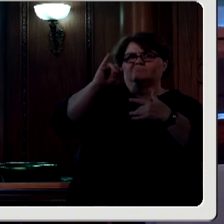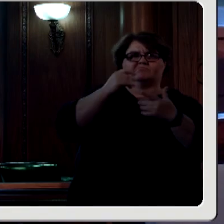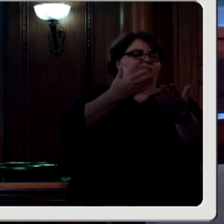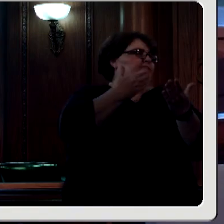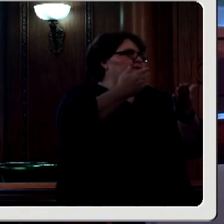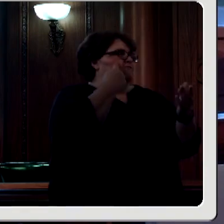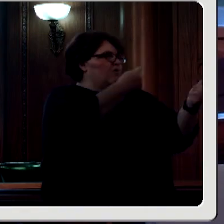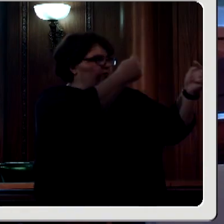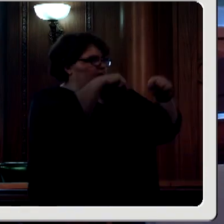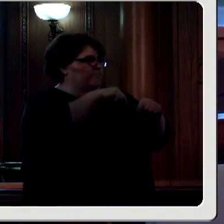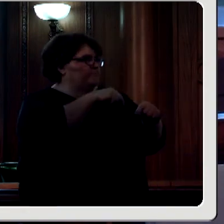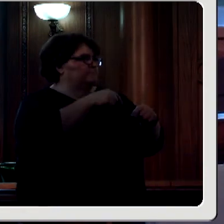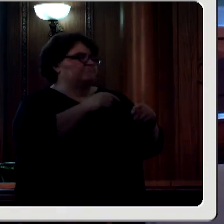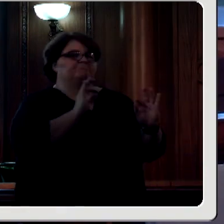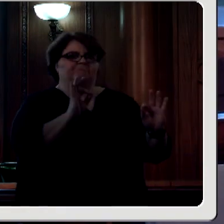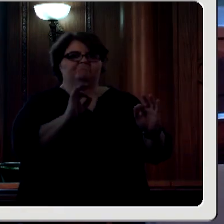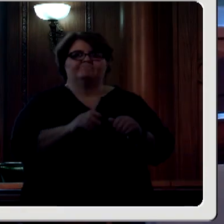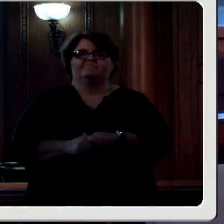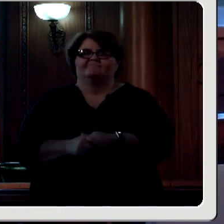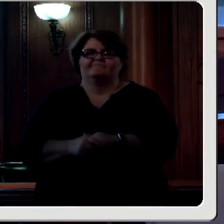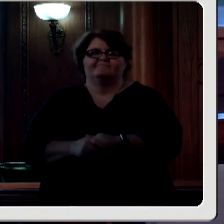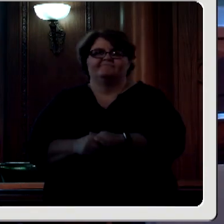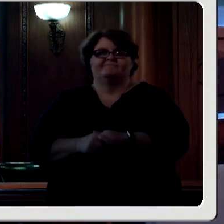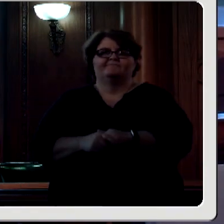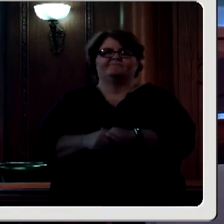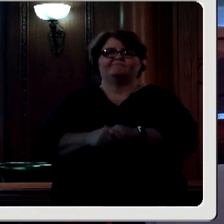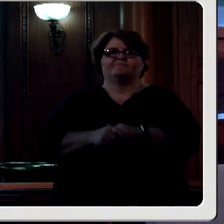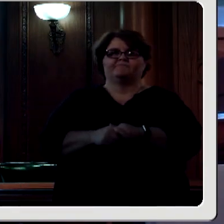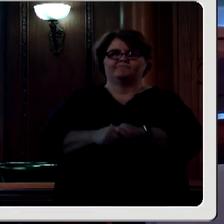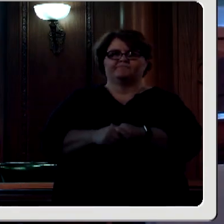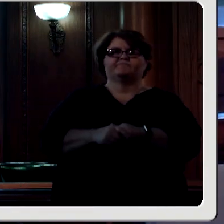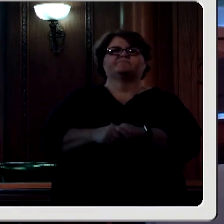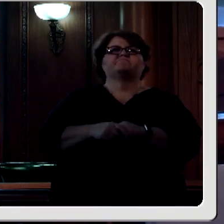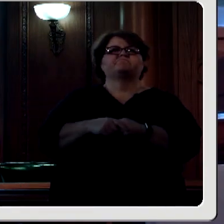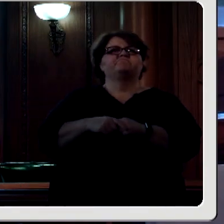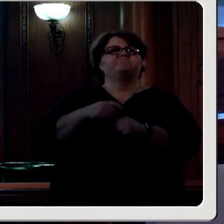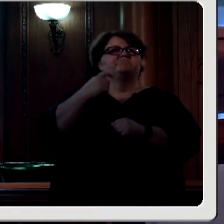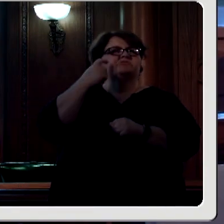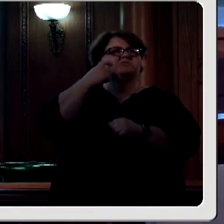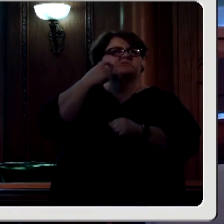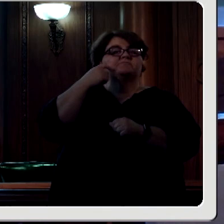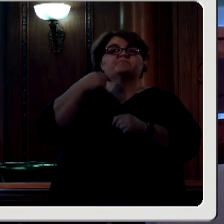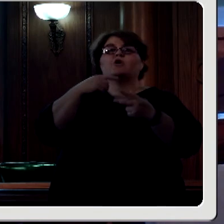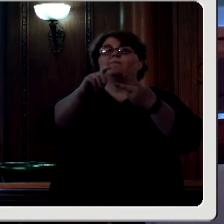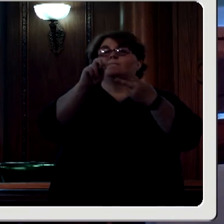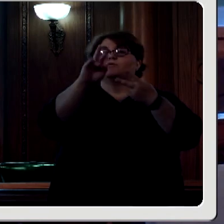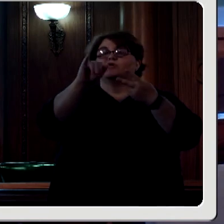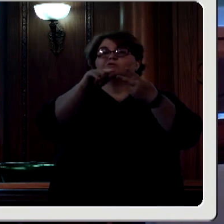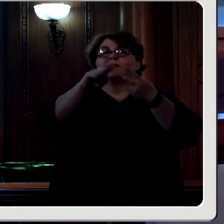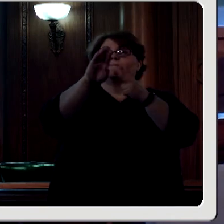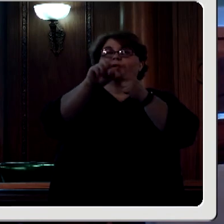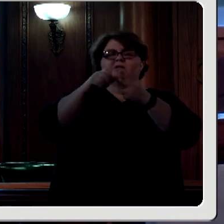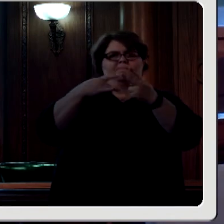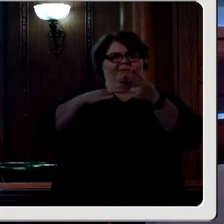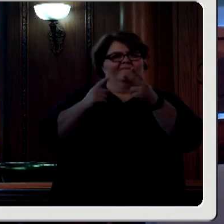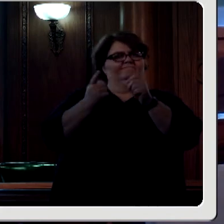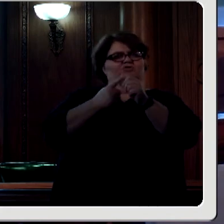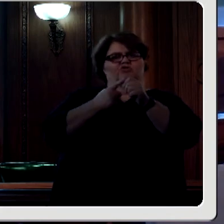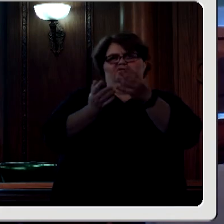do, as we've done in the past, after the doctors give their update of their